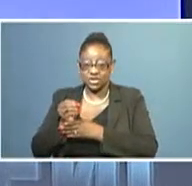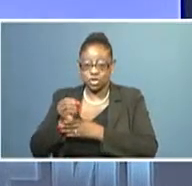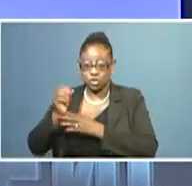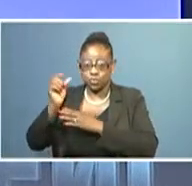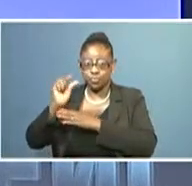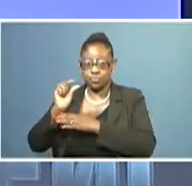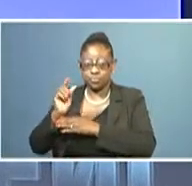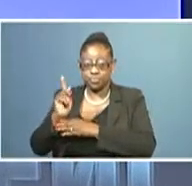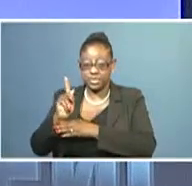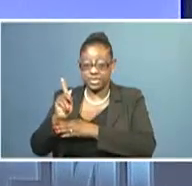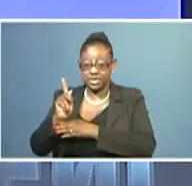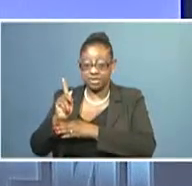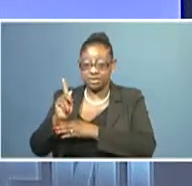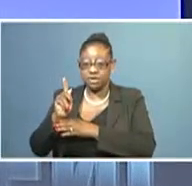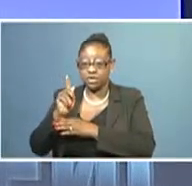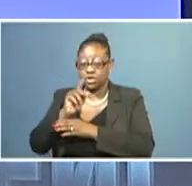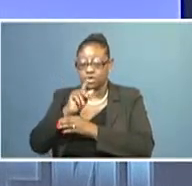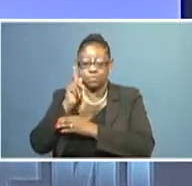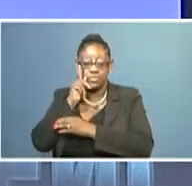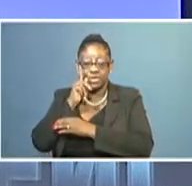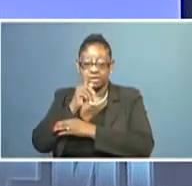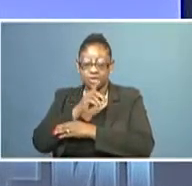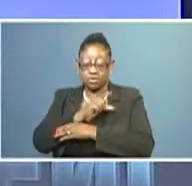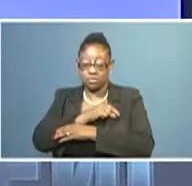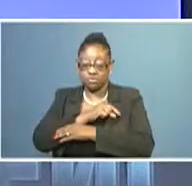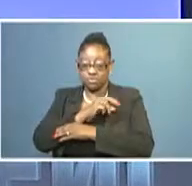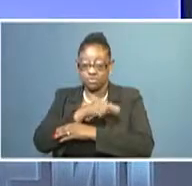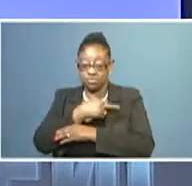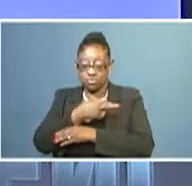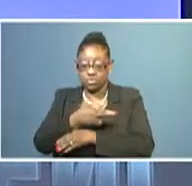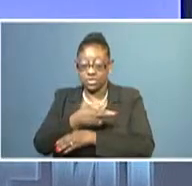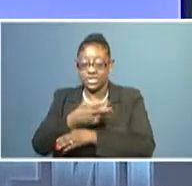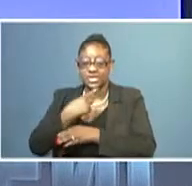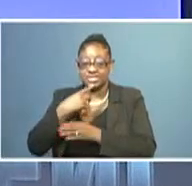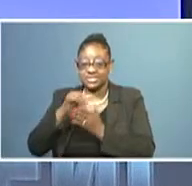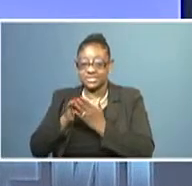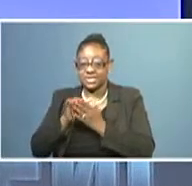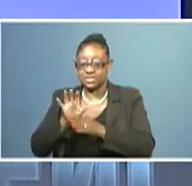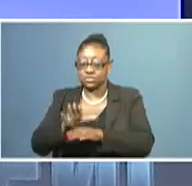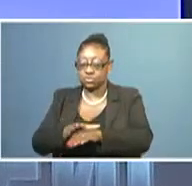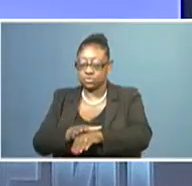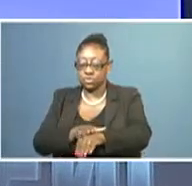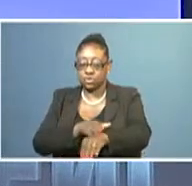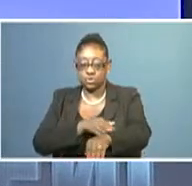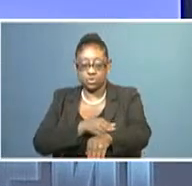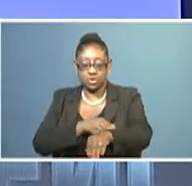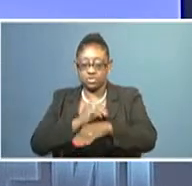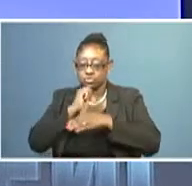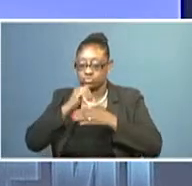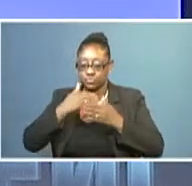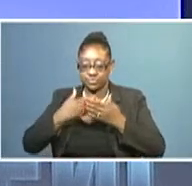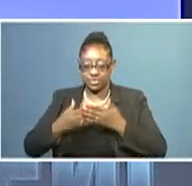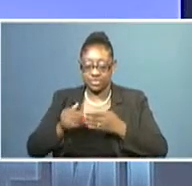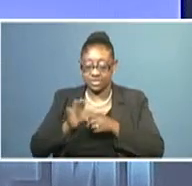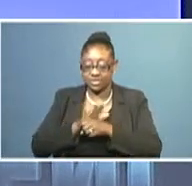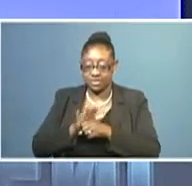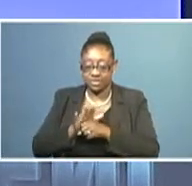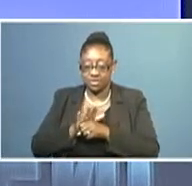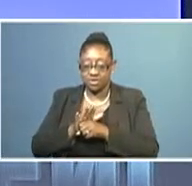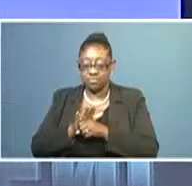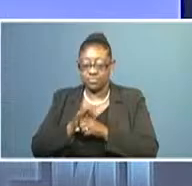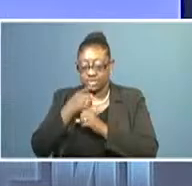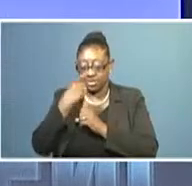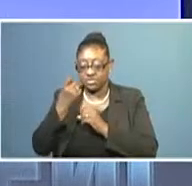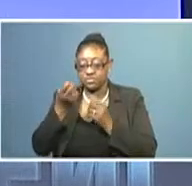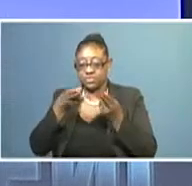Glover-Roll, like many, she believes progress in this regard has been too slow and inadequate to address the scale and scope of